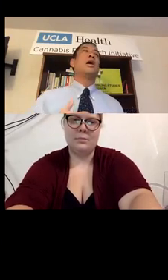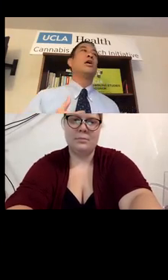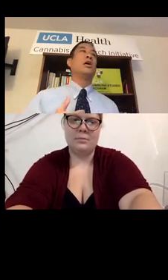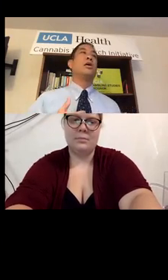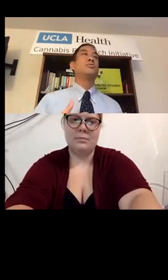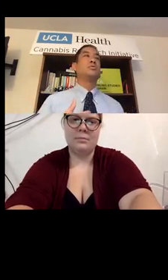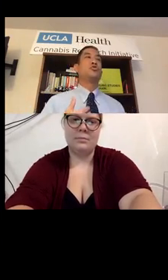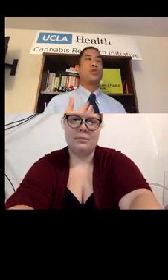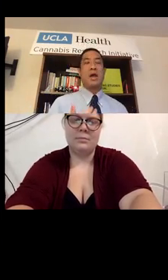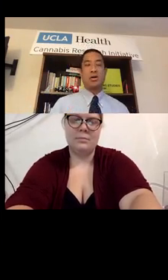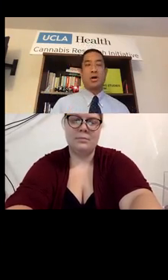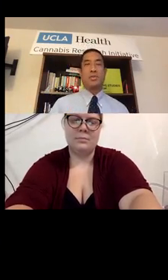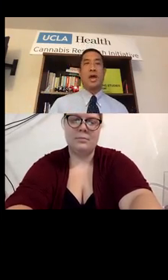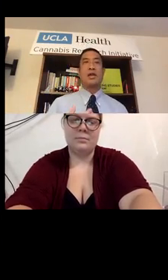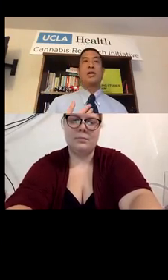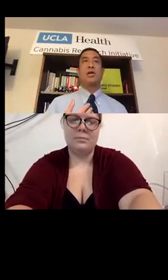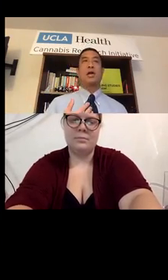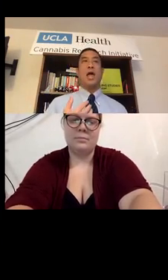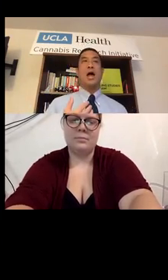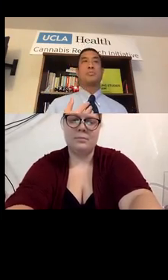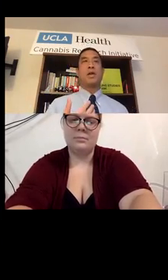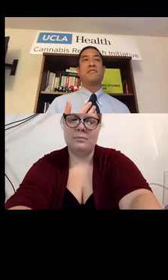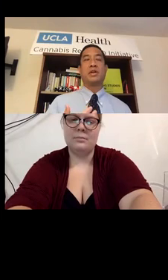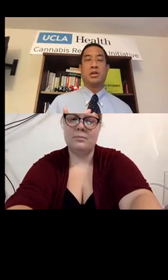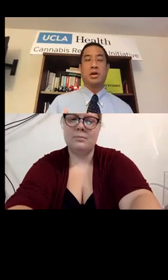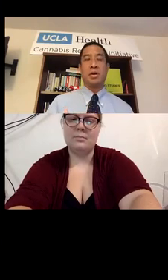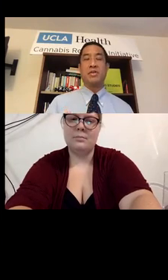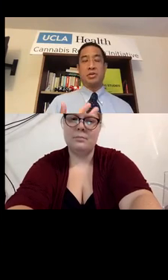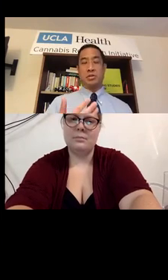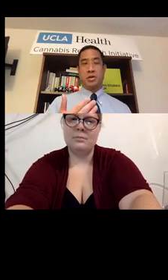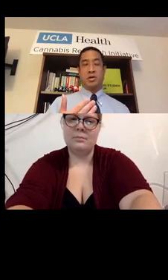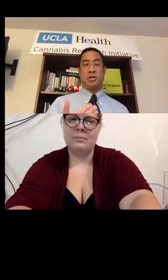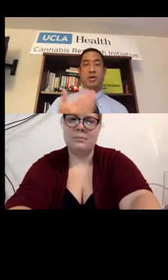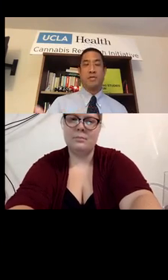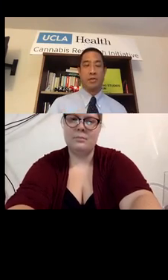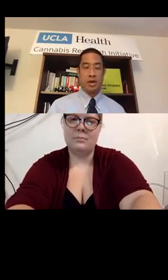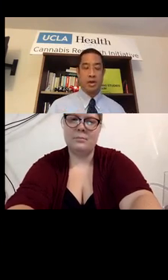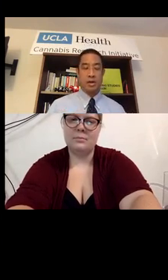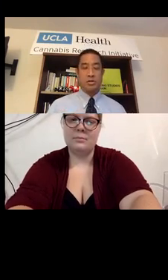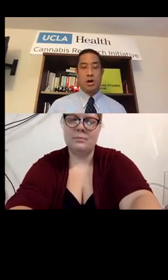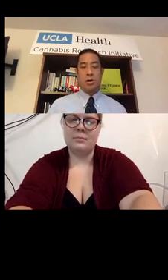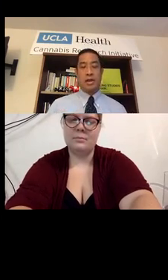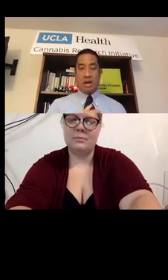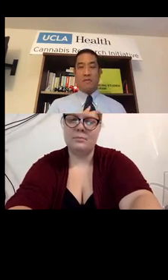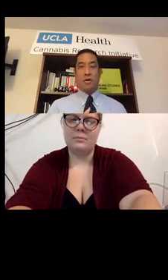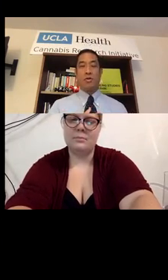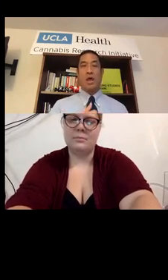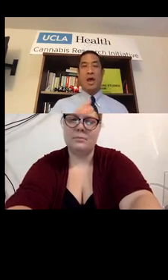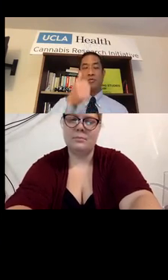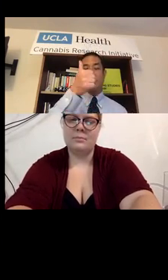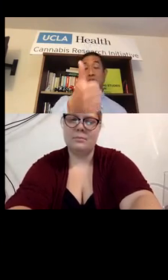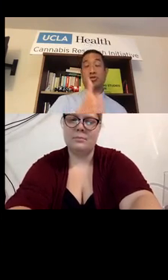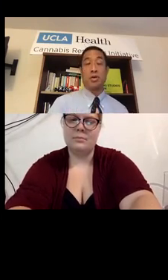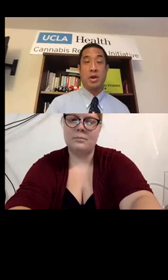a treatment outcome that had beneficial in recovery. So again, in California, we